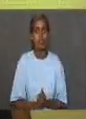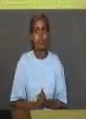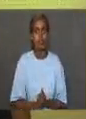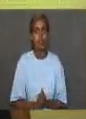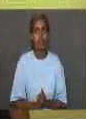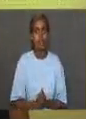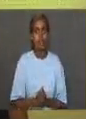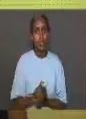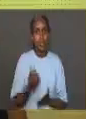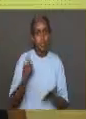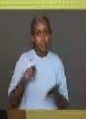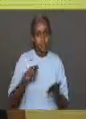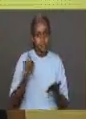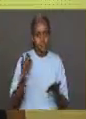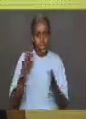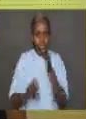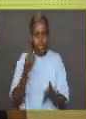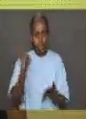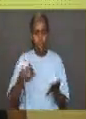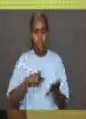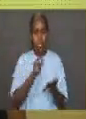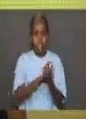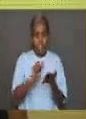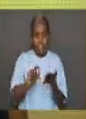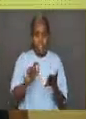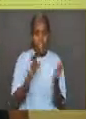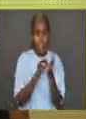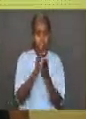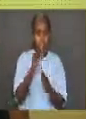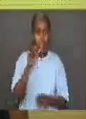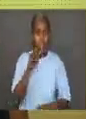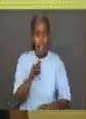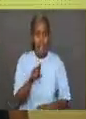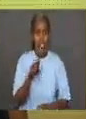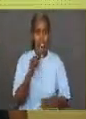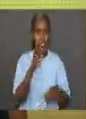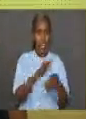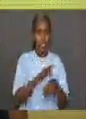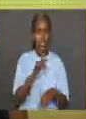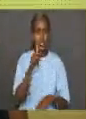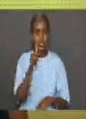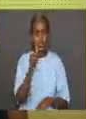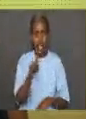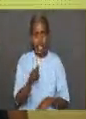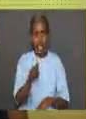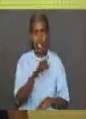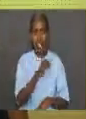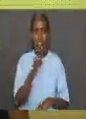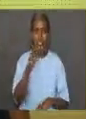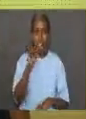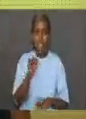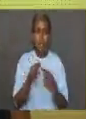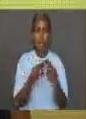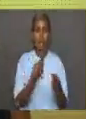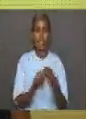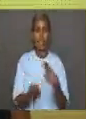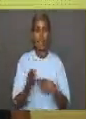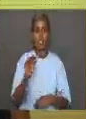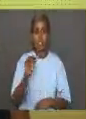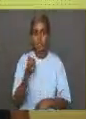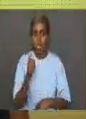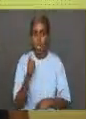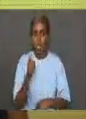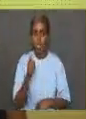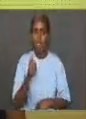If we write a number x as x equals m times 10 to